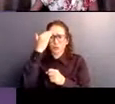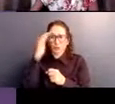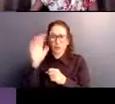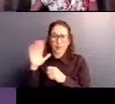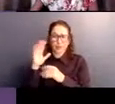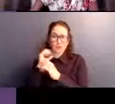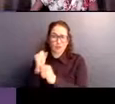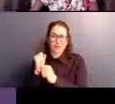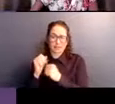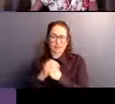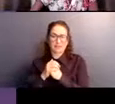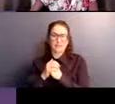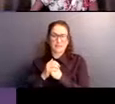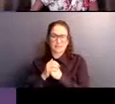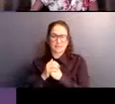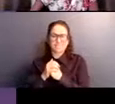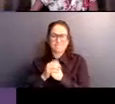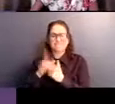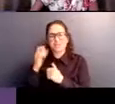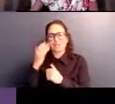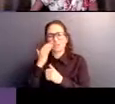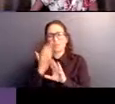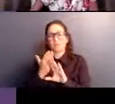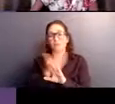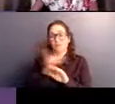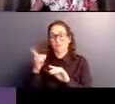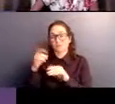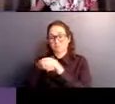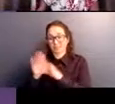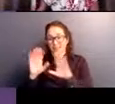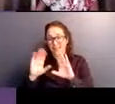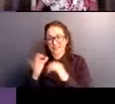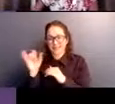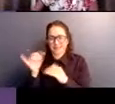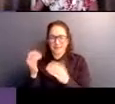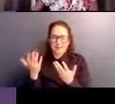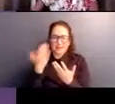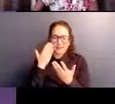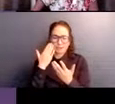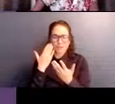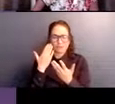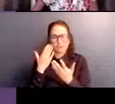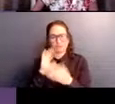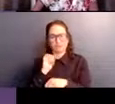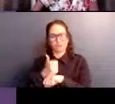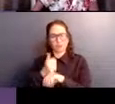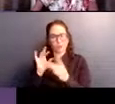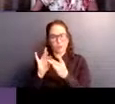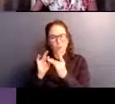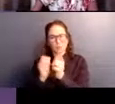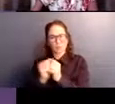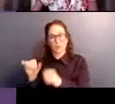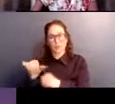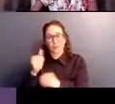strengths before they come into your classroom. It's like, you know, forming a relationship with all the other